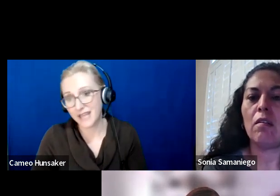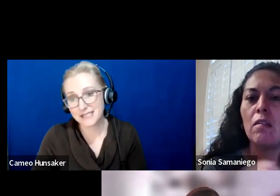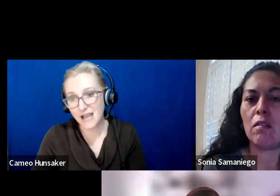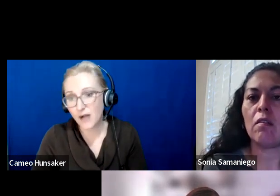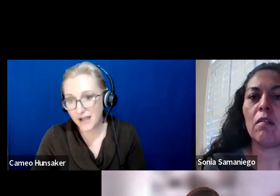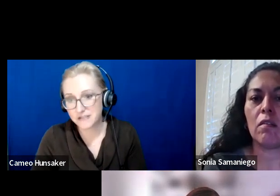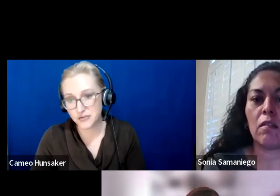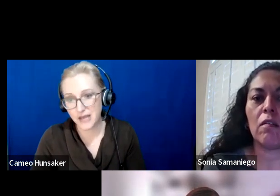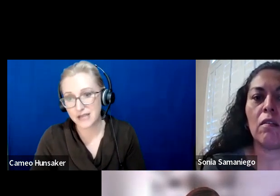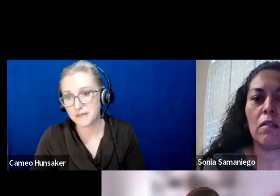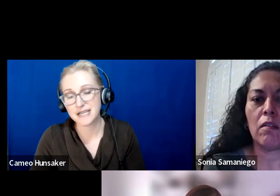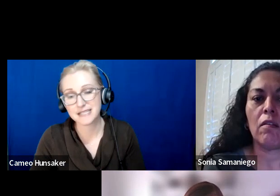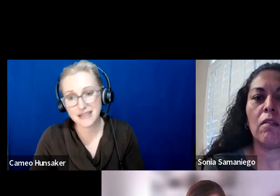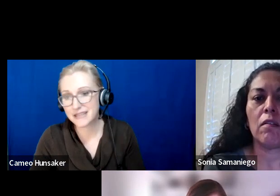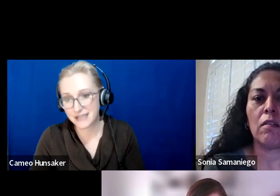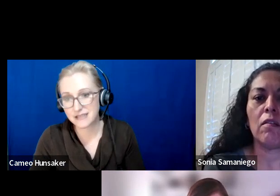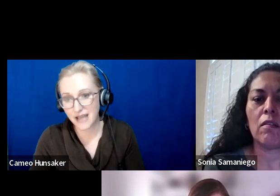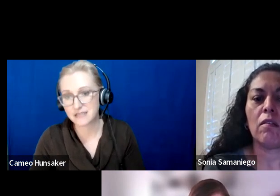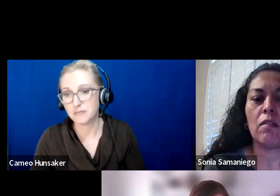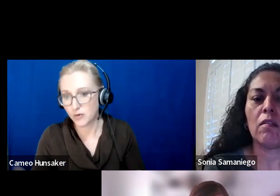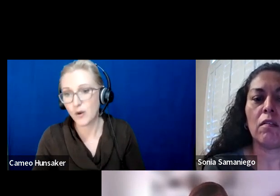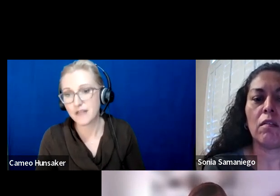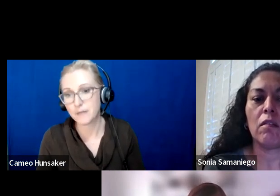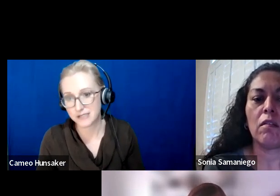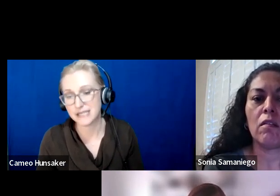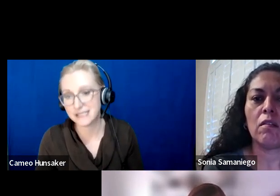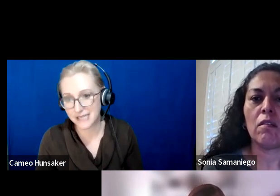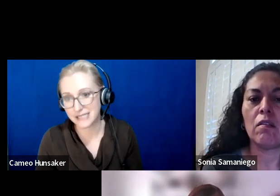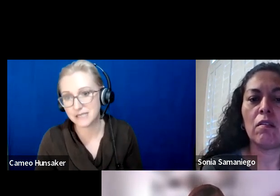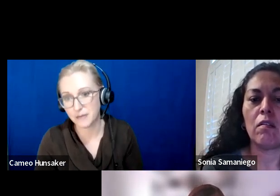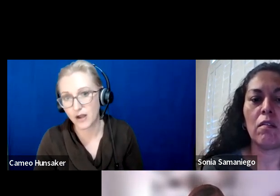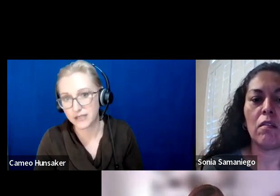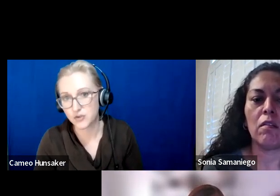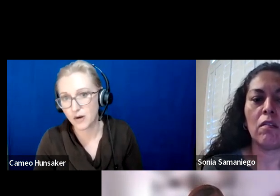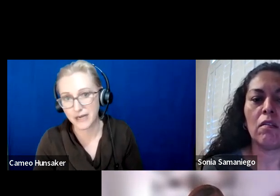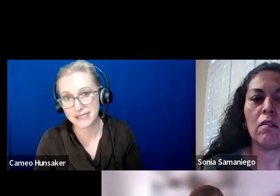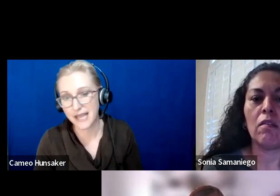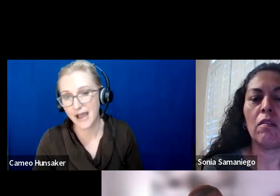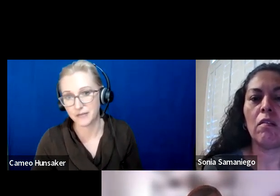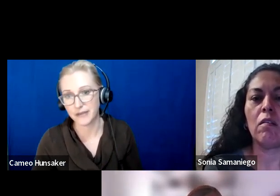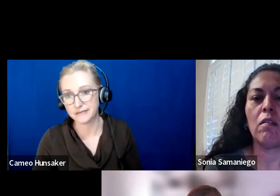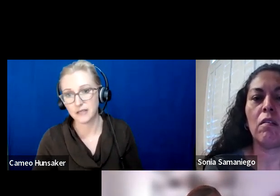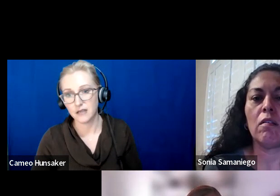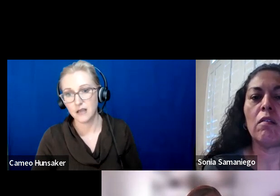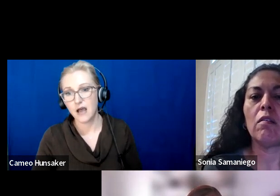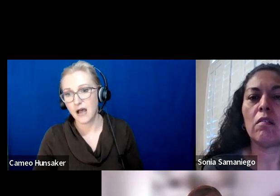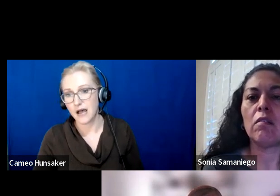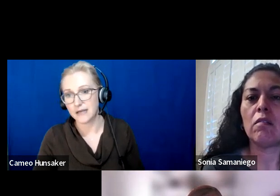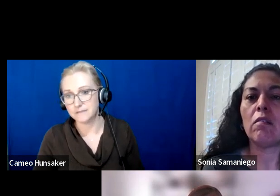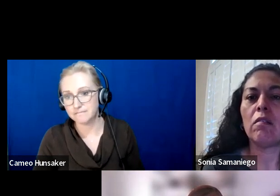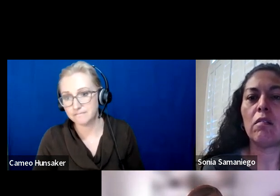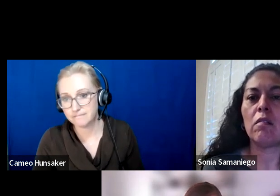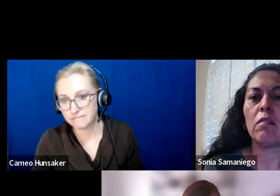Okay, yes, I will have to do that, because I think that whoever that person is does need to be brought into our meetings. They haven't been.